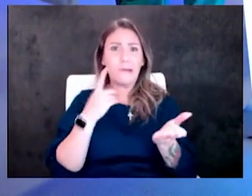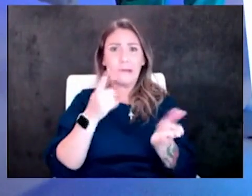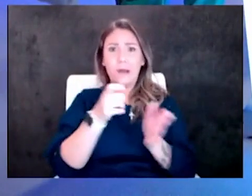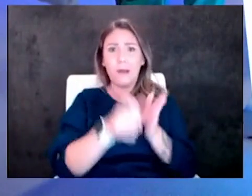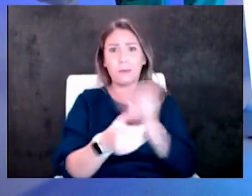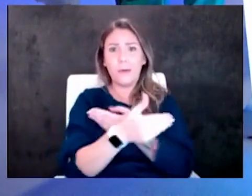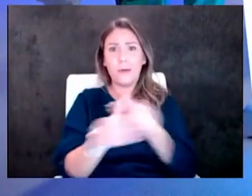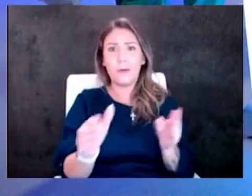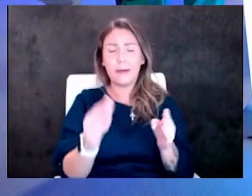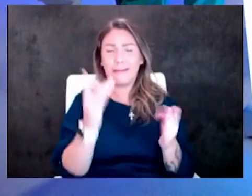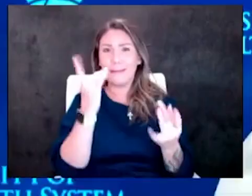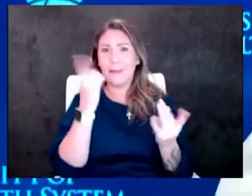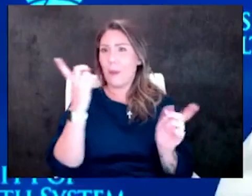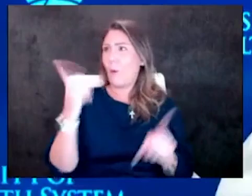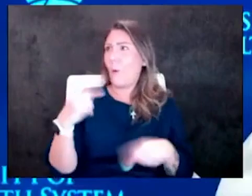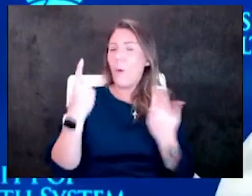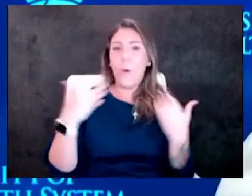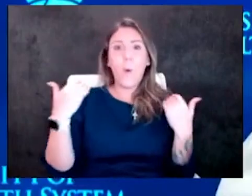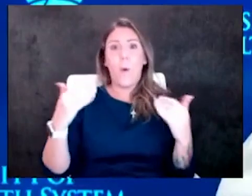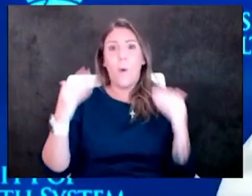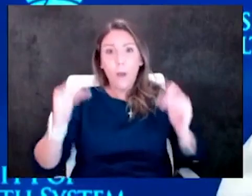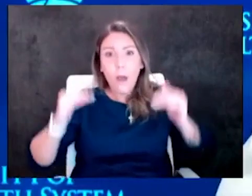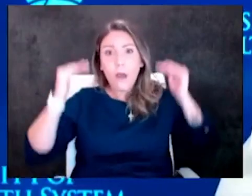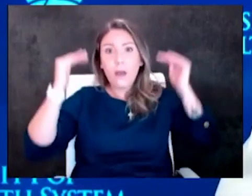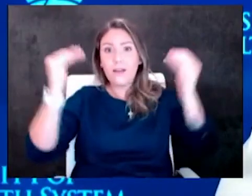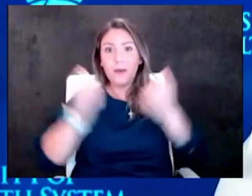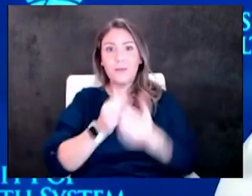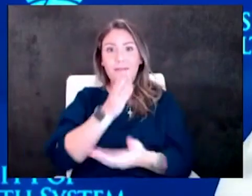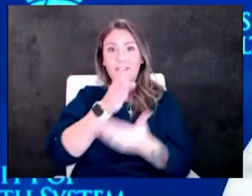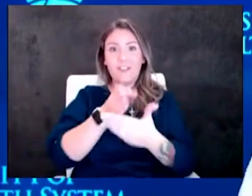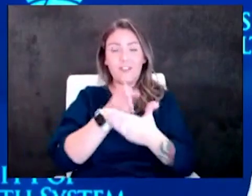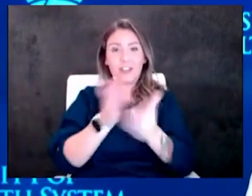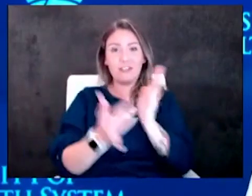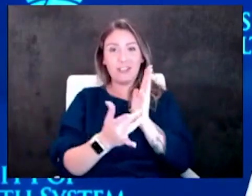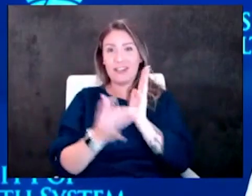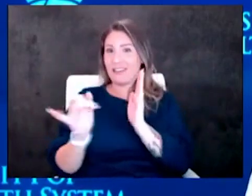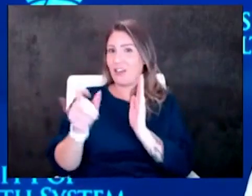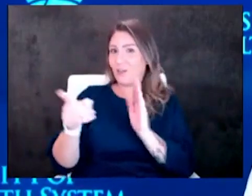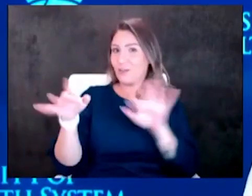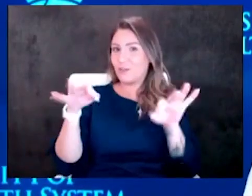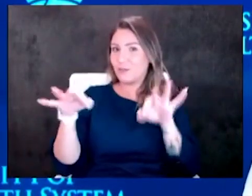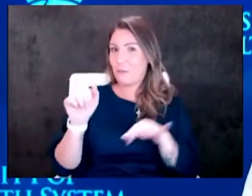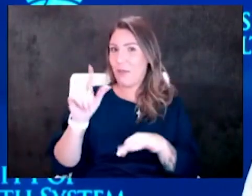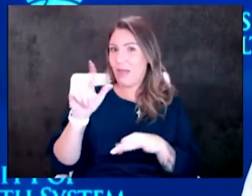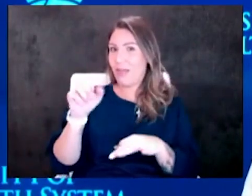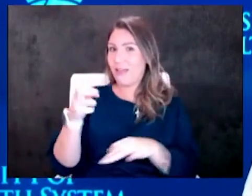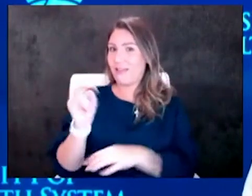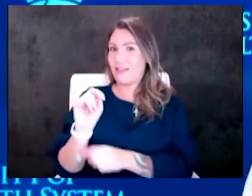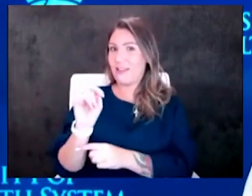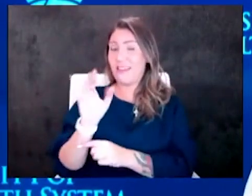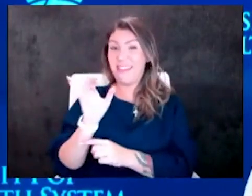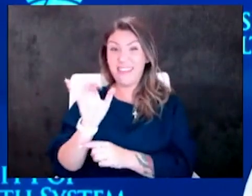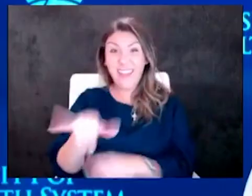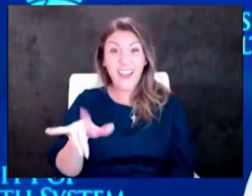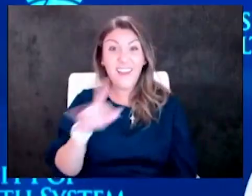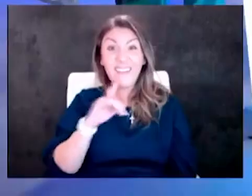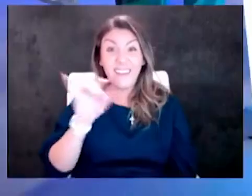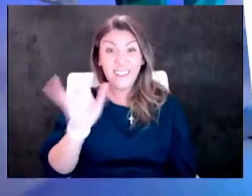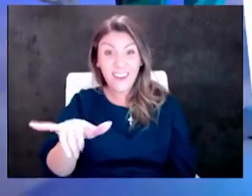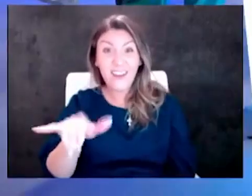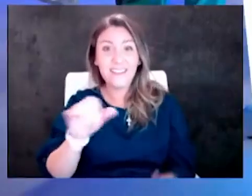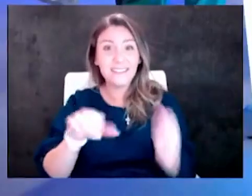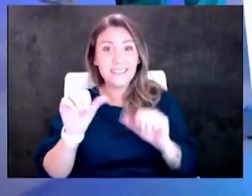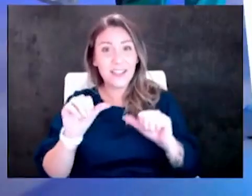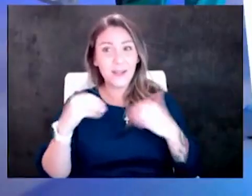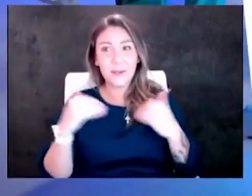come so far with interventional techniques like what you've described, Alan, that is science.